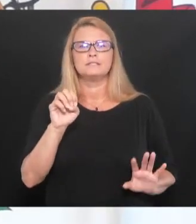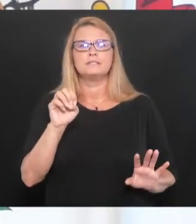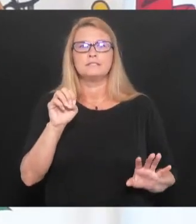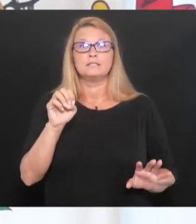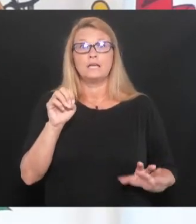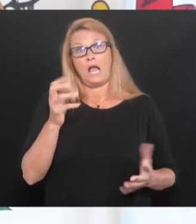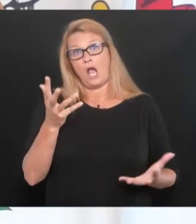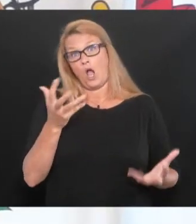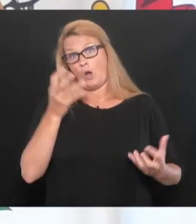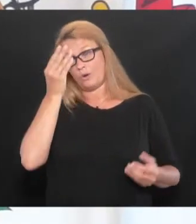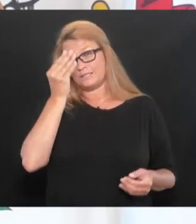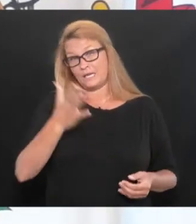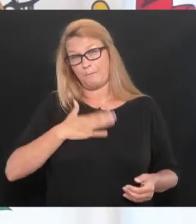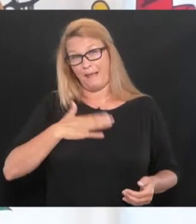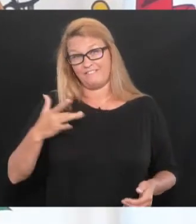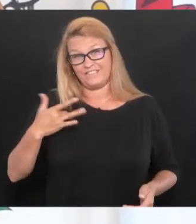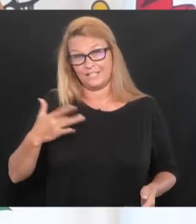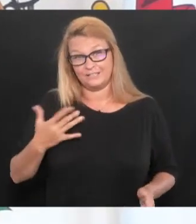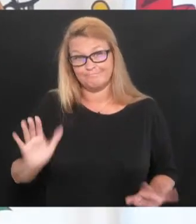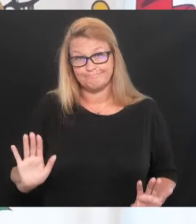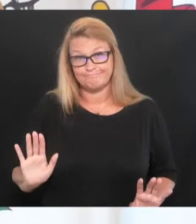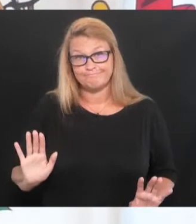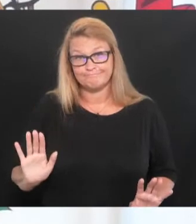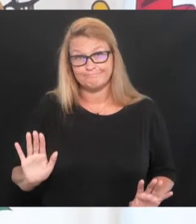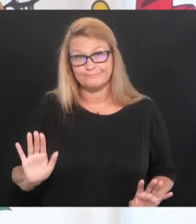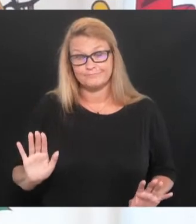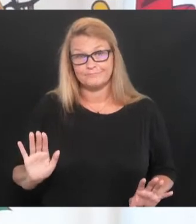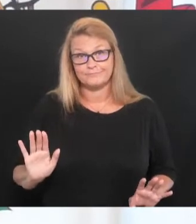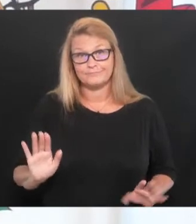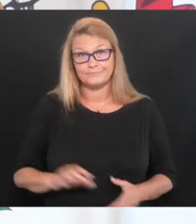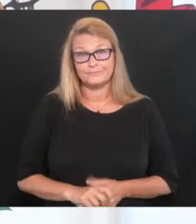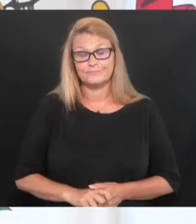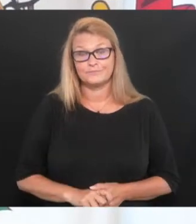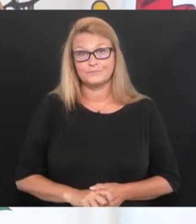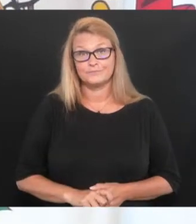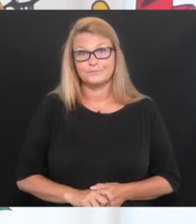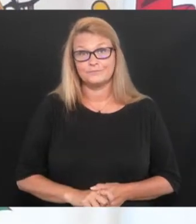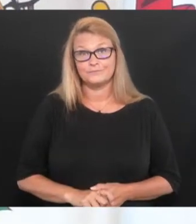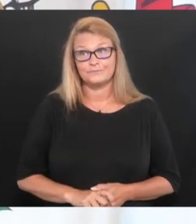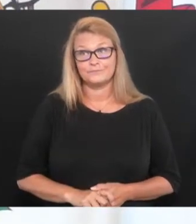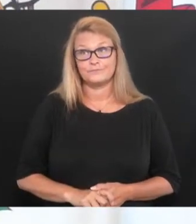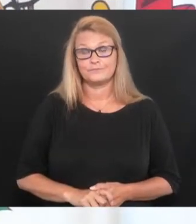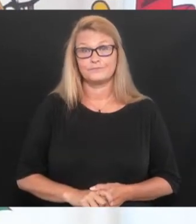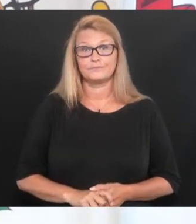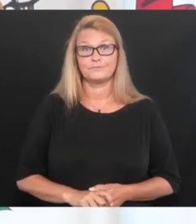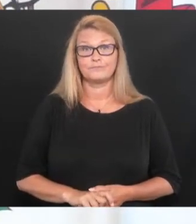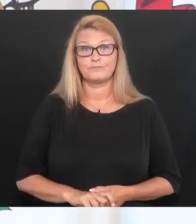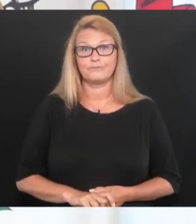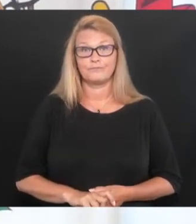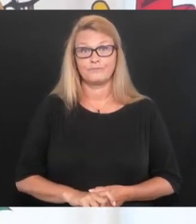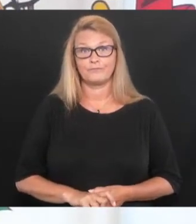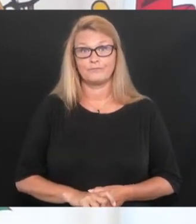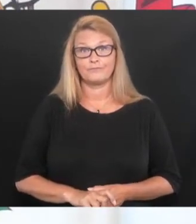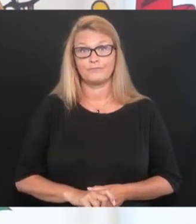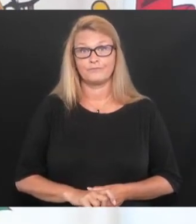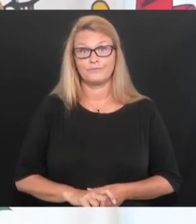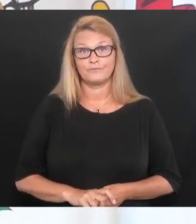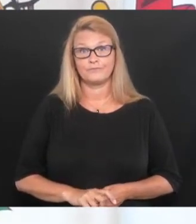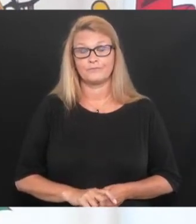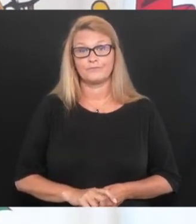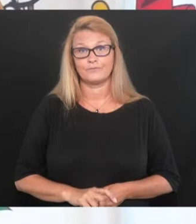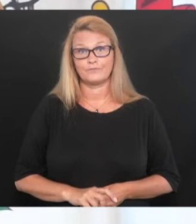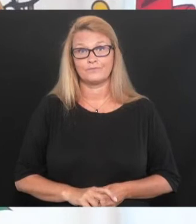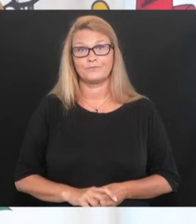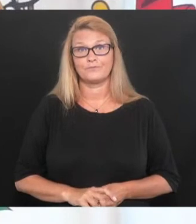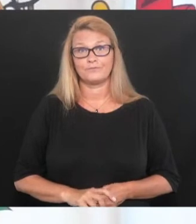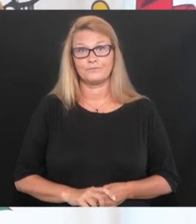let me just tell you my feelings. My feelings are just this. First of all, we have stayed together